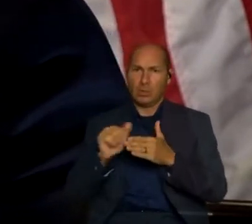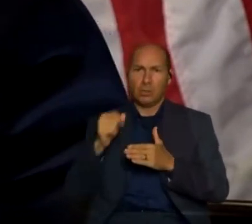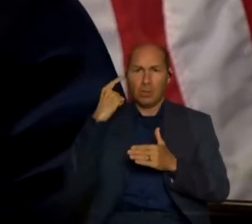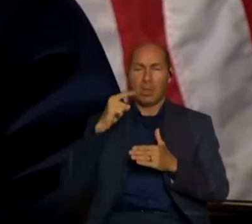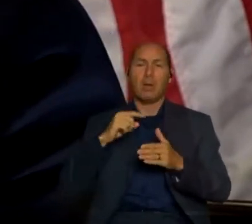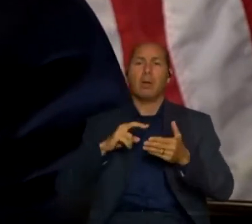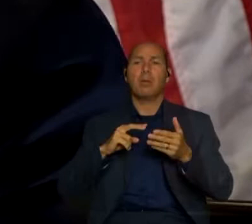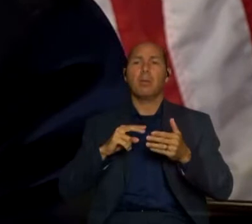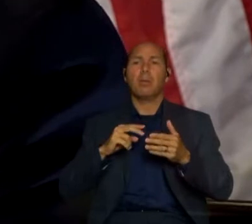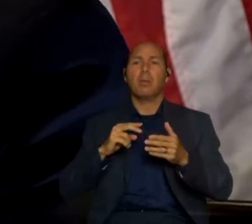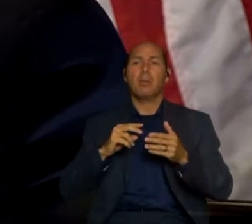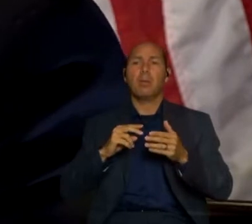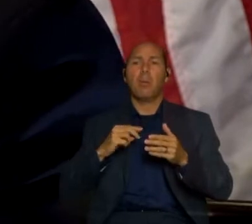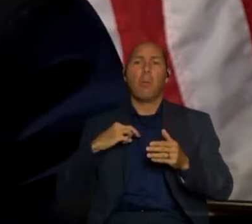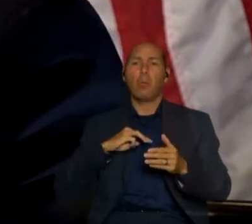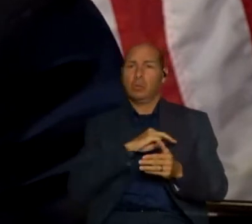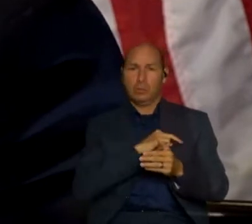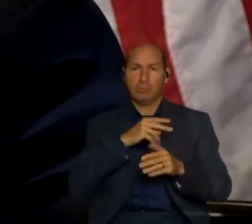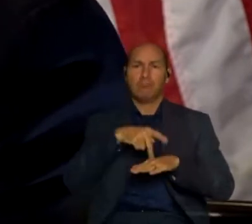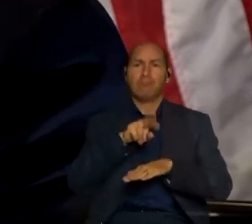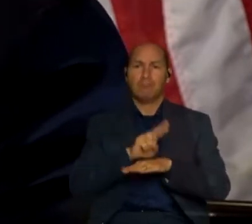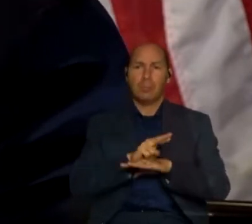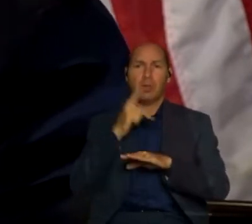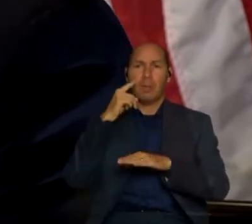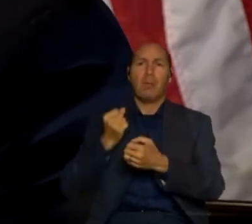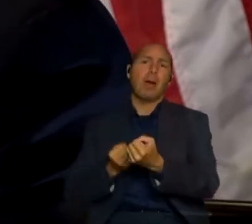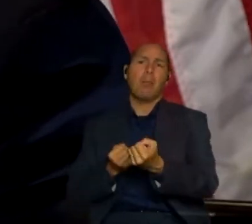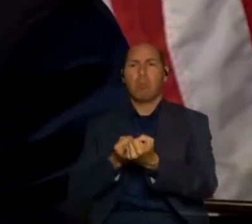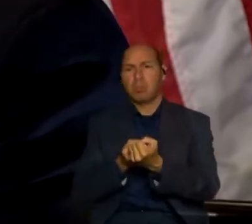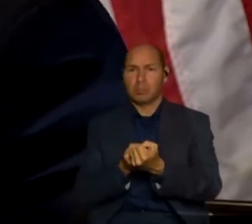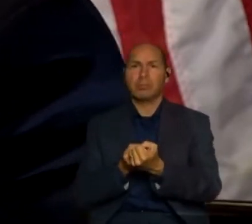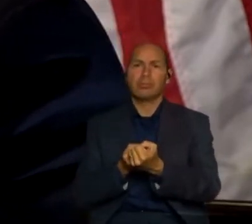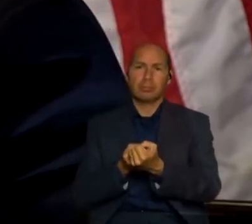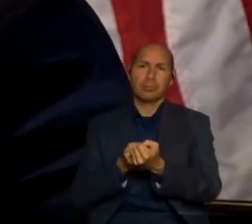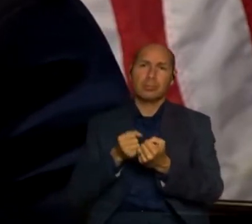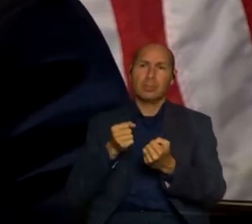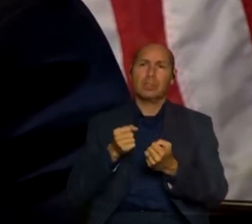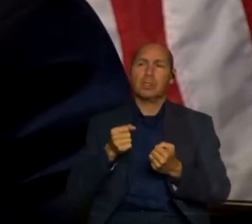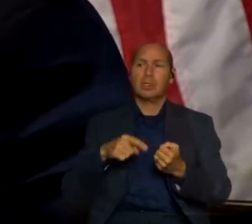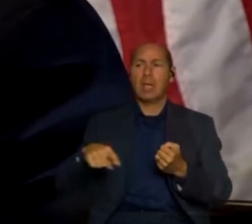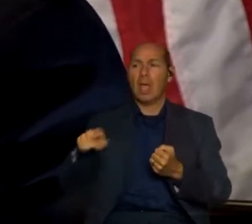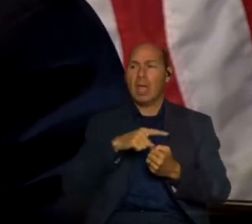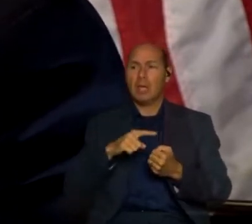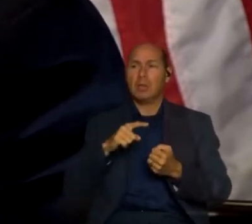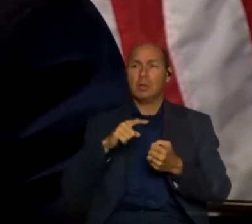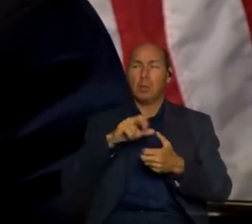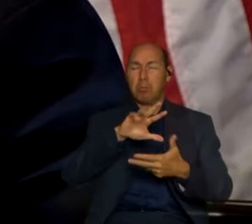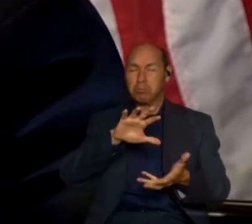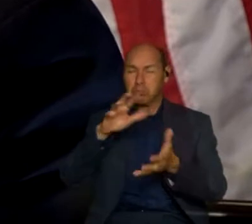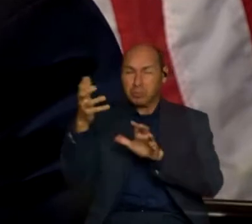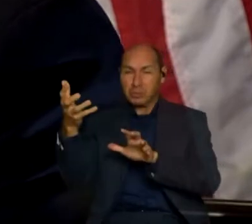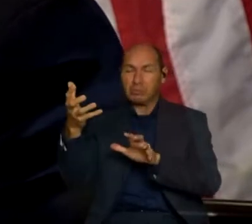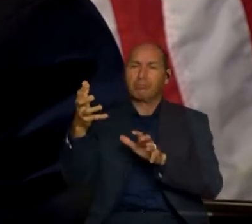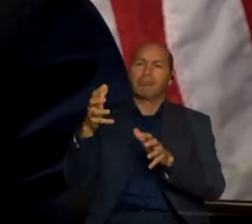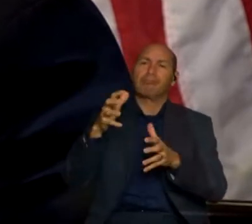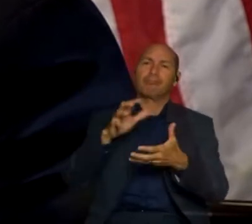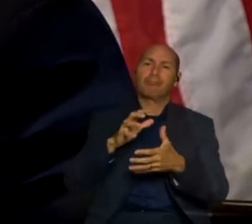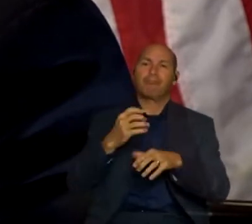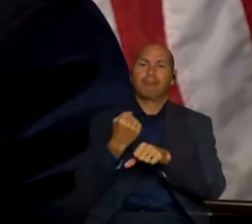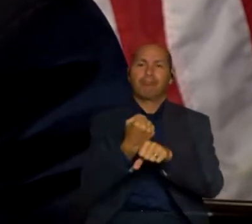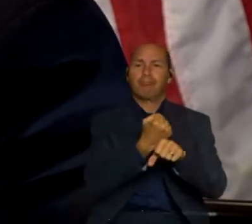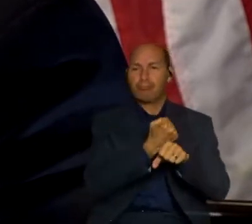municipalities to help support recovery from the municipality end, and to advance certain